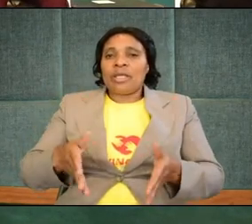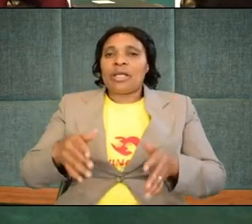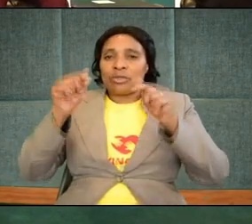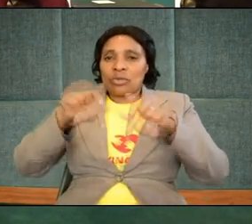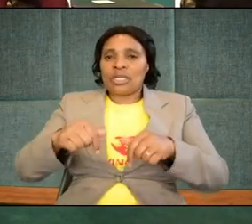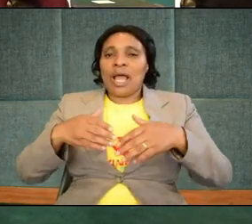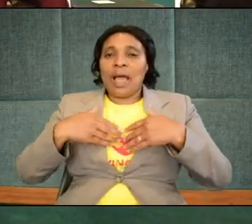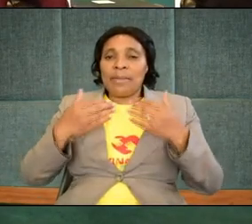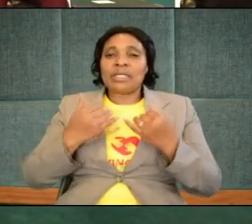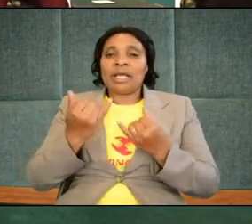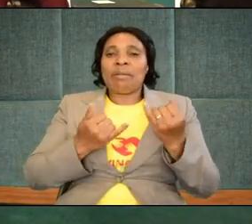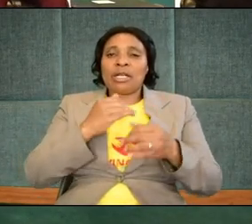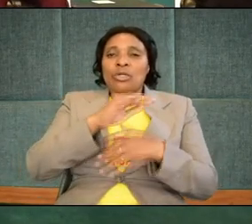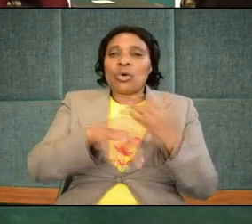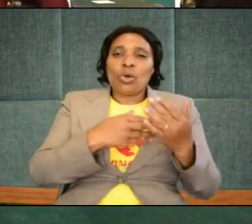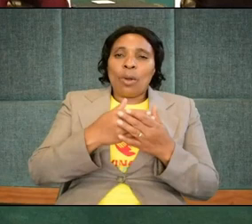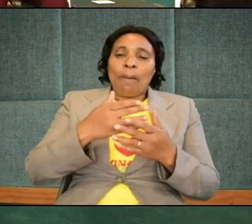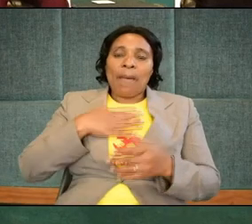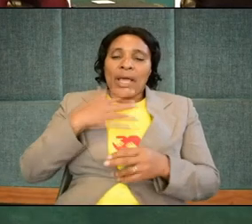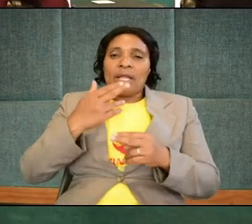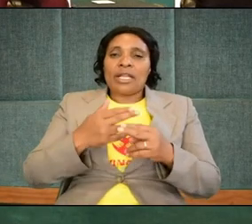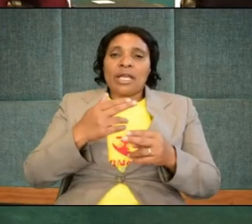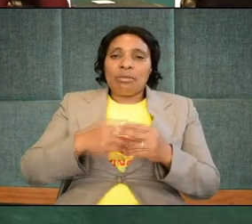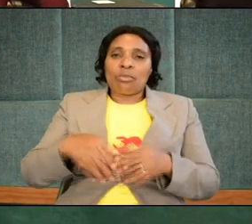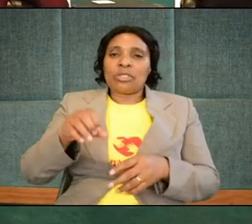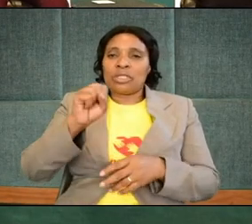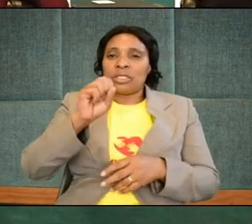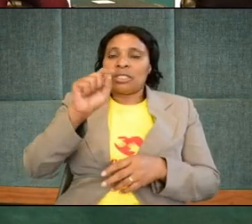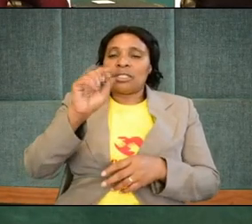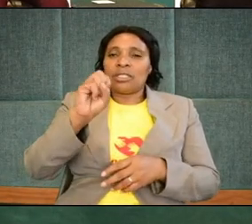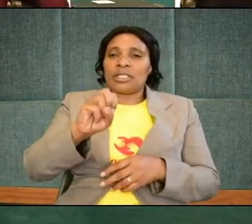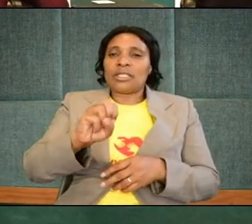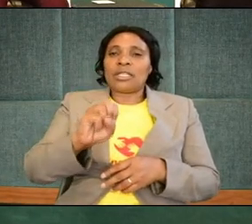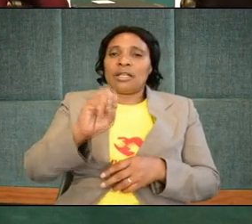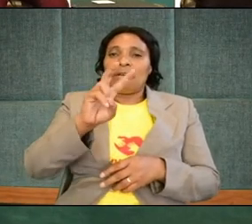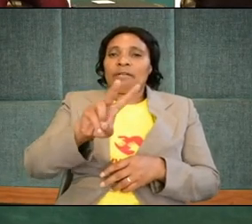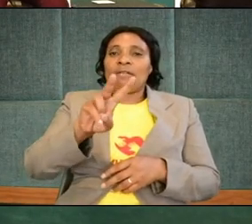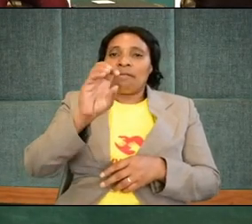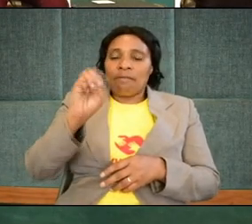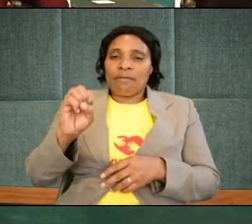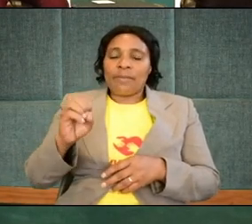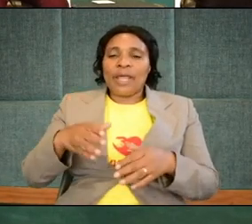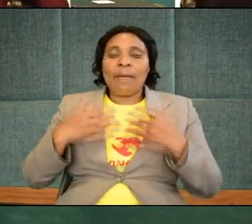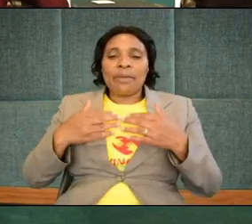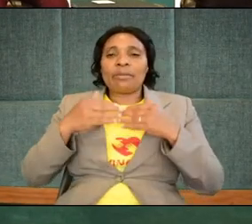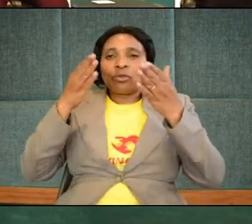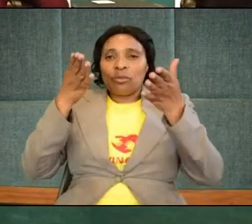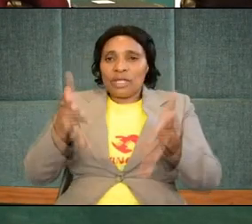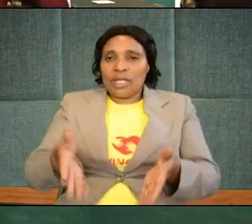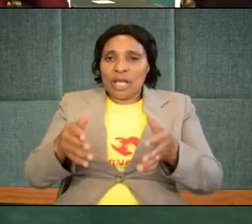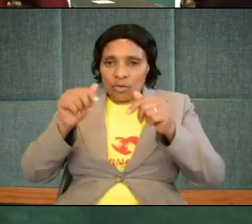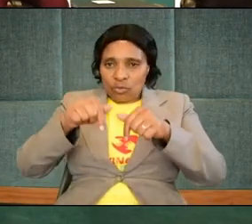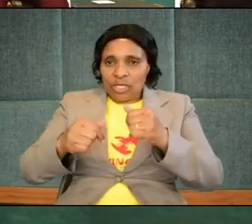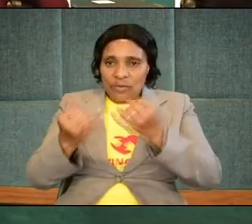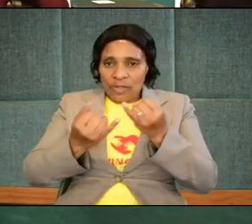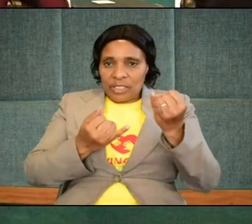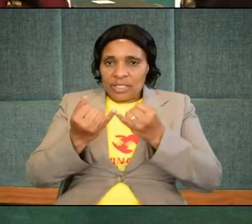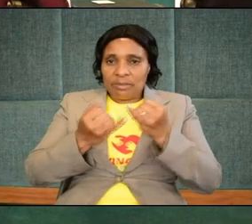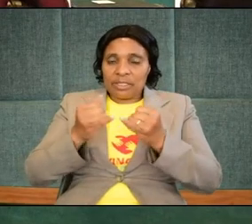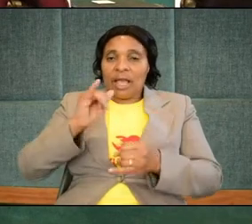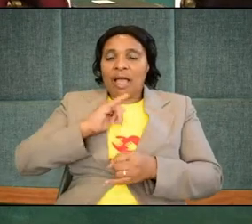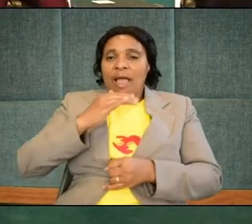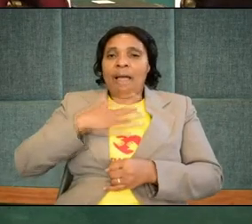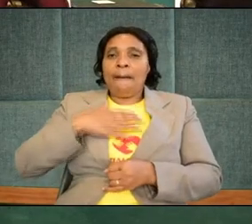Happy Sabbath, everyone. My name is Steve Mwebu, and I'm glad to be here today, this Sabbath. And I